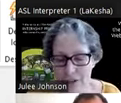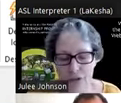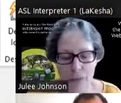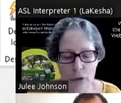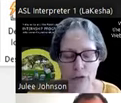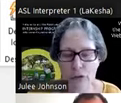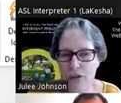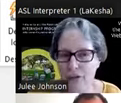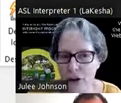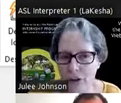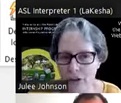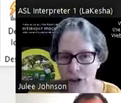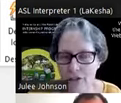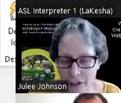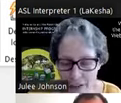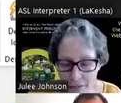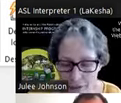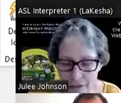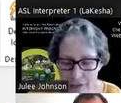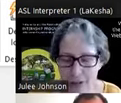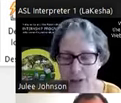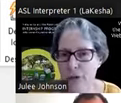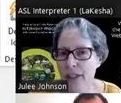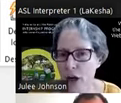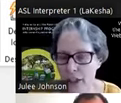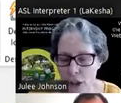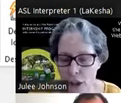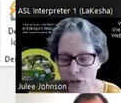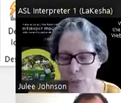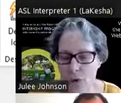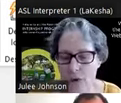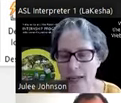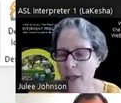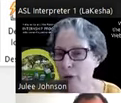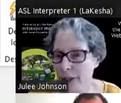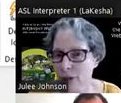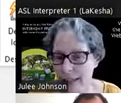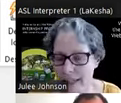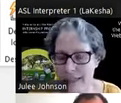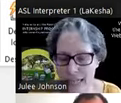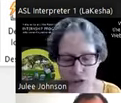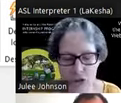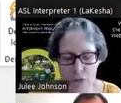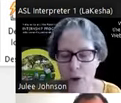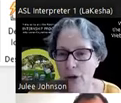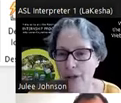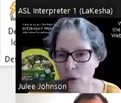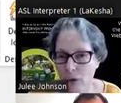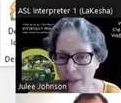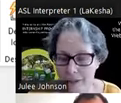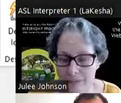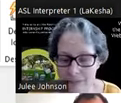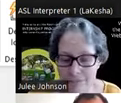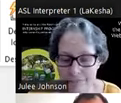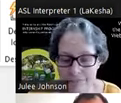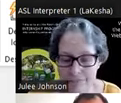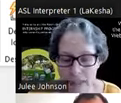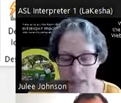anthropology from the University of Arkansas, Fayetteville, doing archaeological work at Crater Lake National Park in